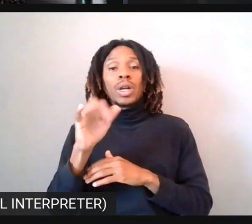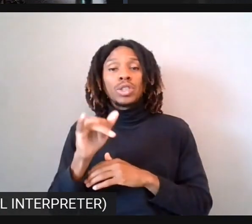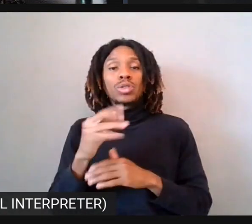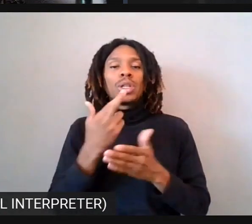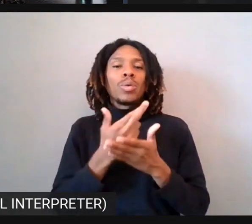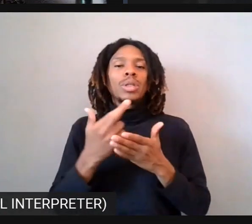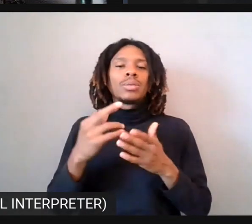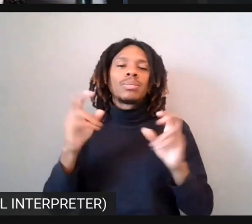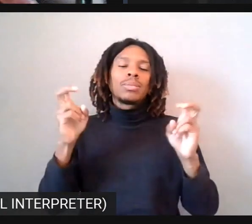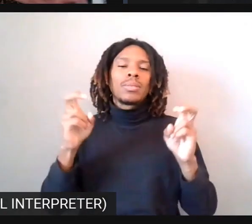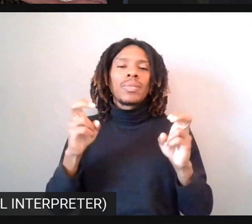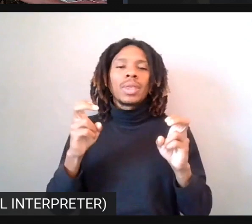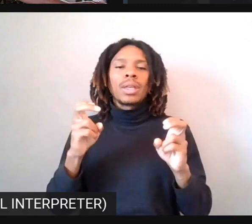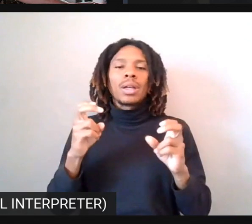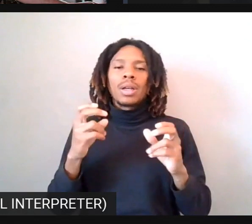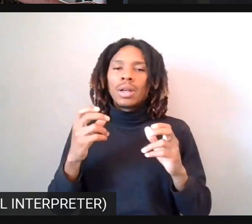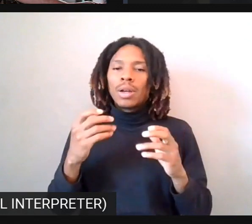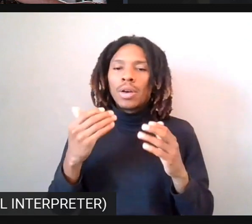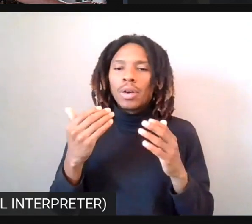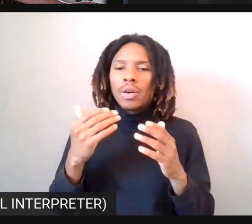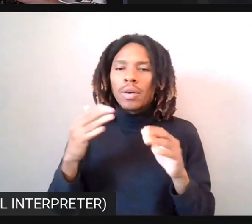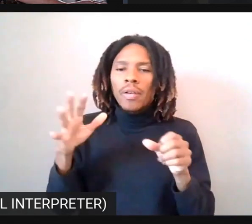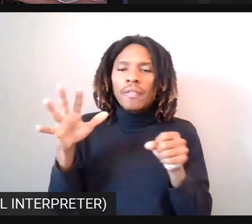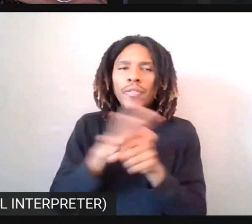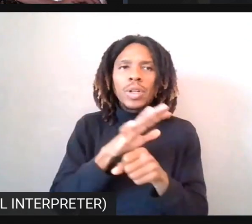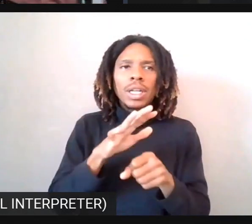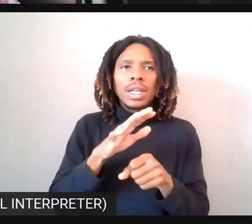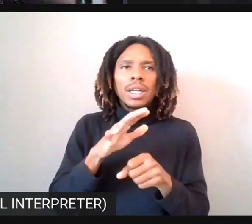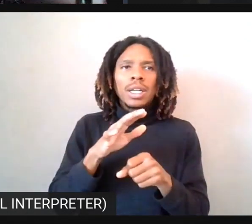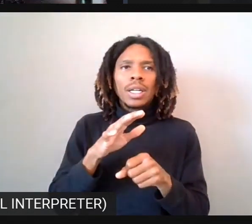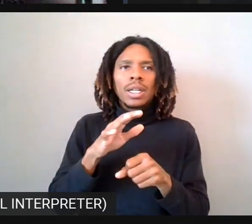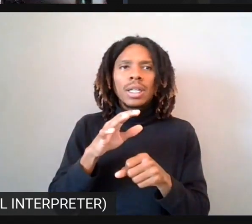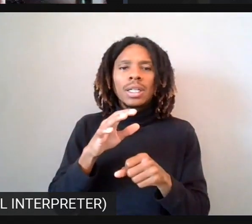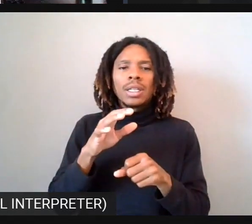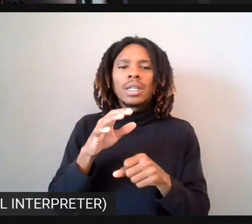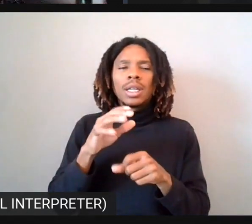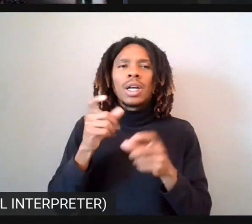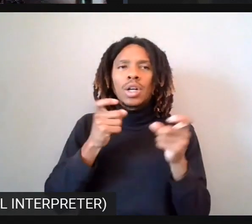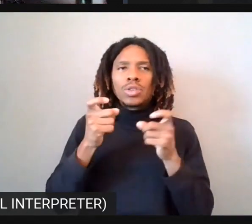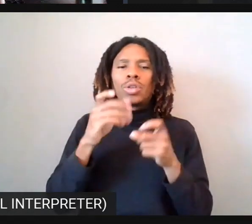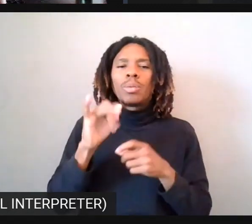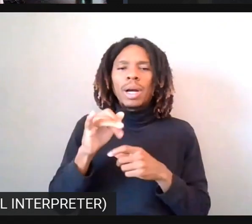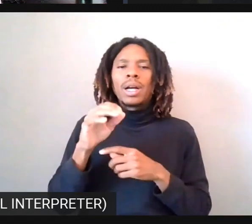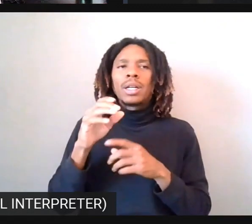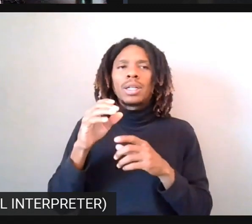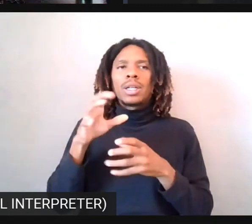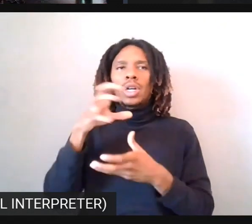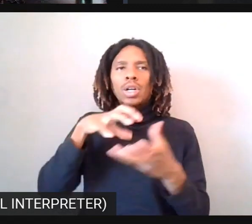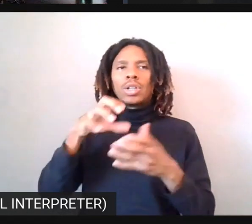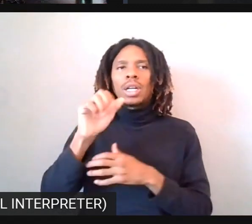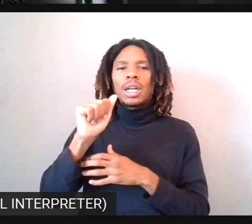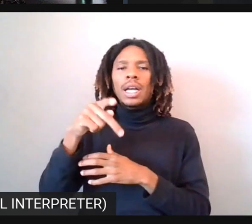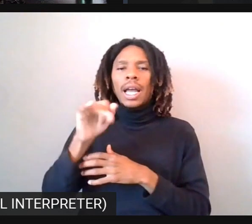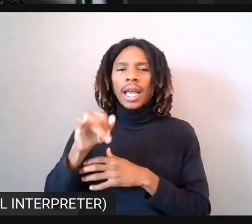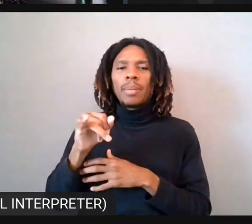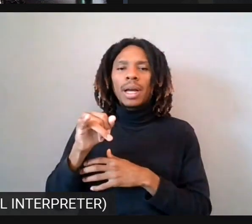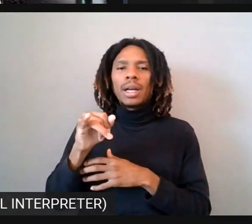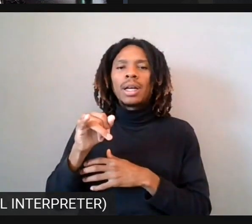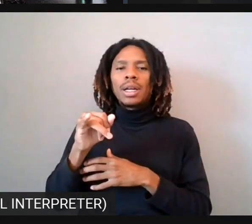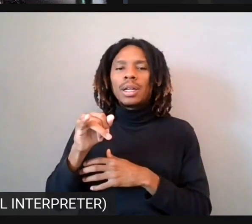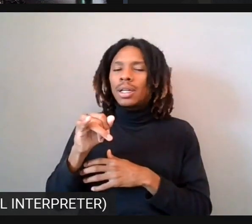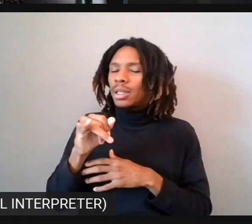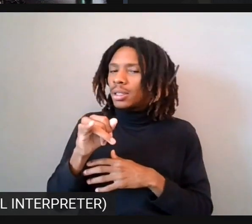as fully mutable and immutable are supported on Cloud Control API. And what we mean by the union of these resources are